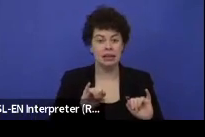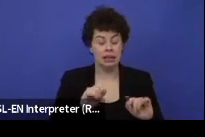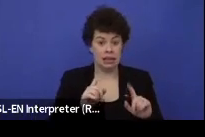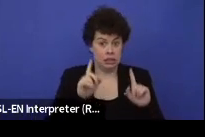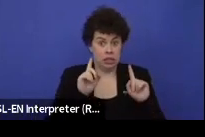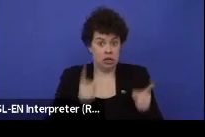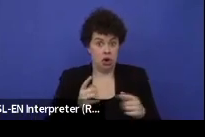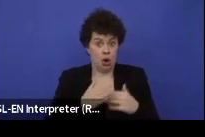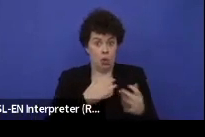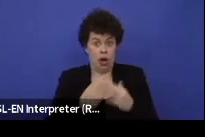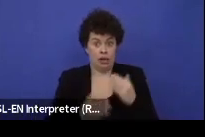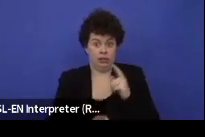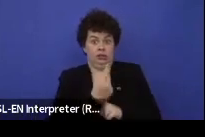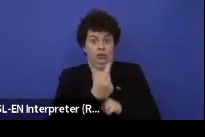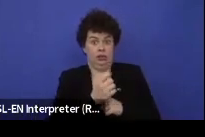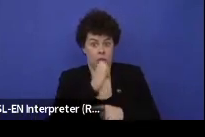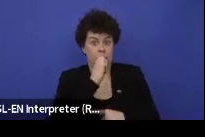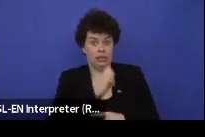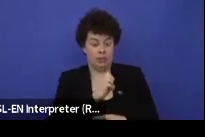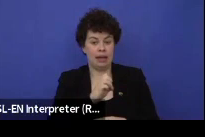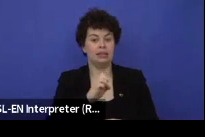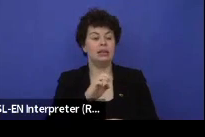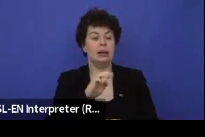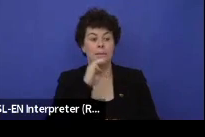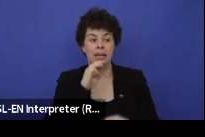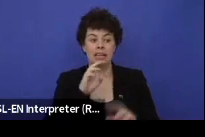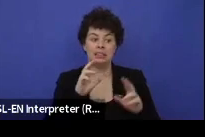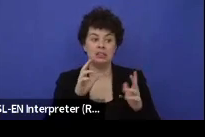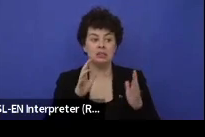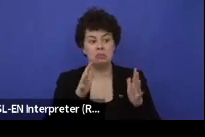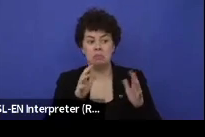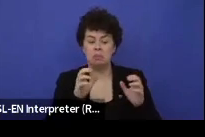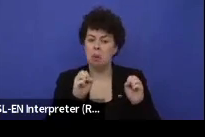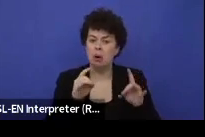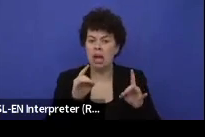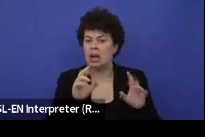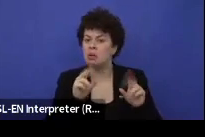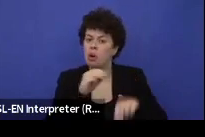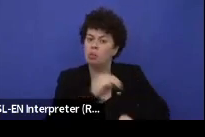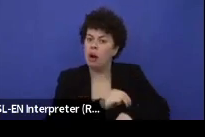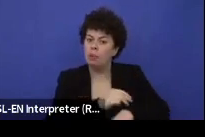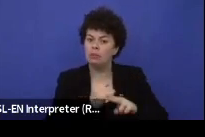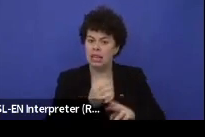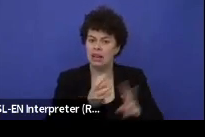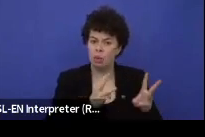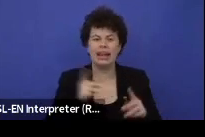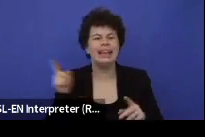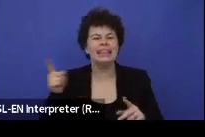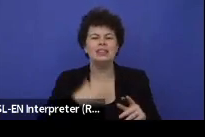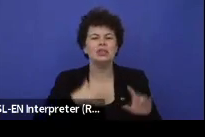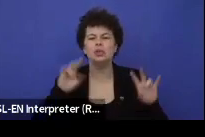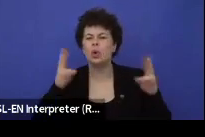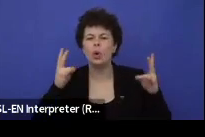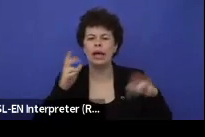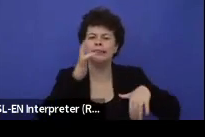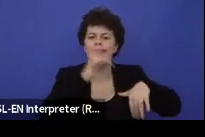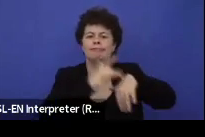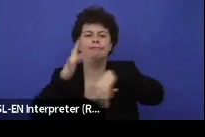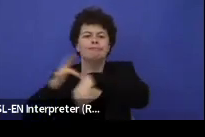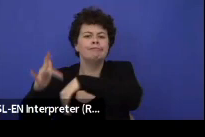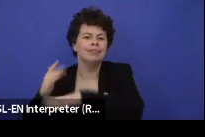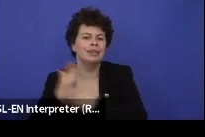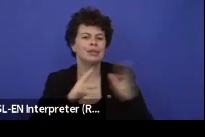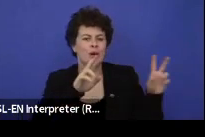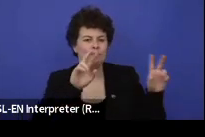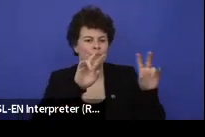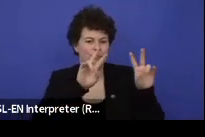prepared, actually it didn't cause them any issues. You can see here, these are just snapshots of some of the quotes,